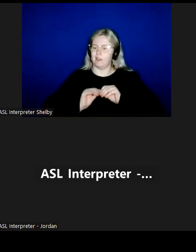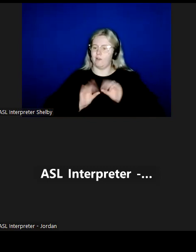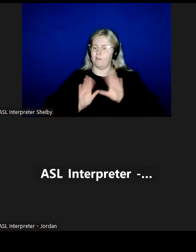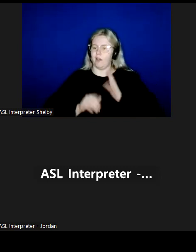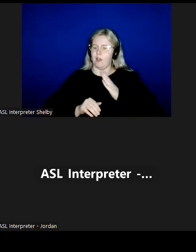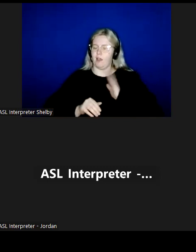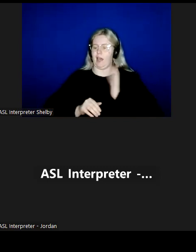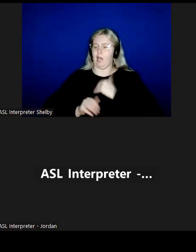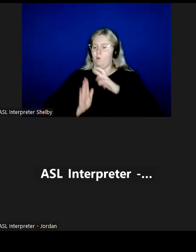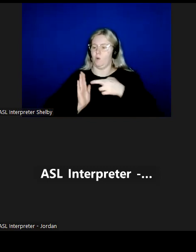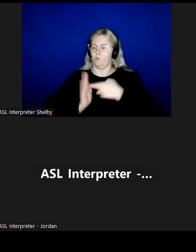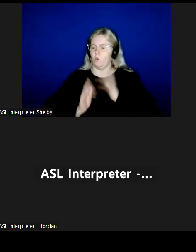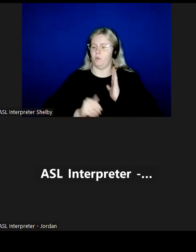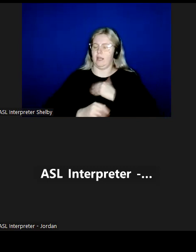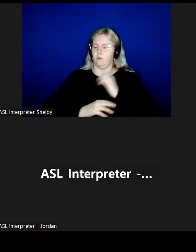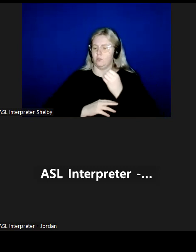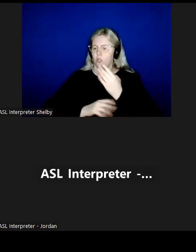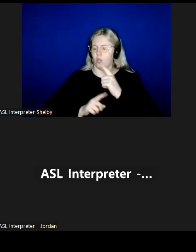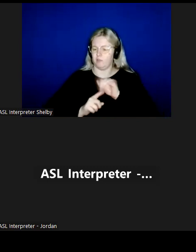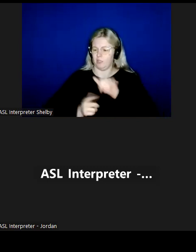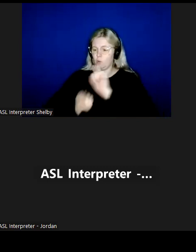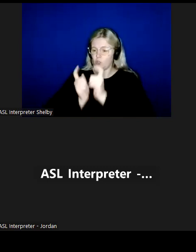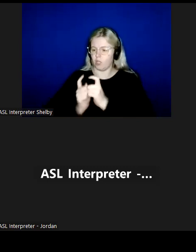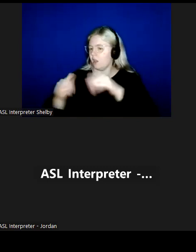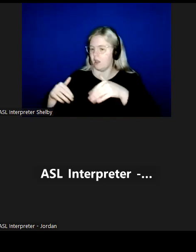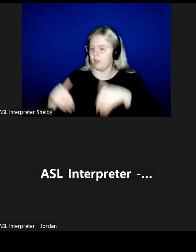because nothing has really changed in that way.